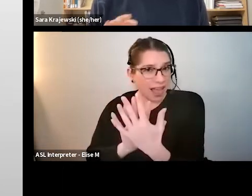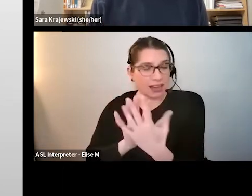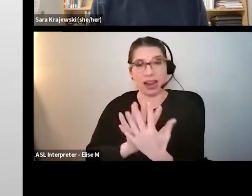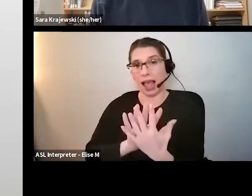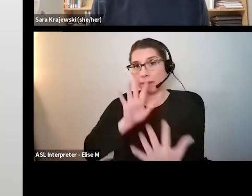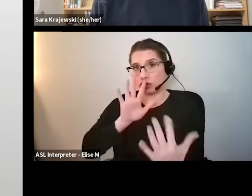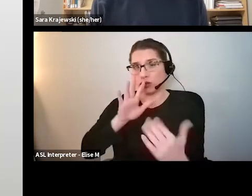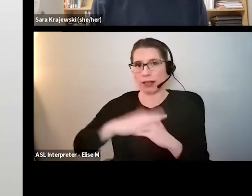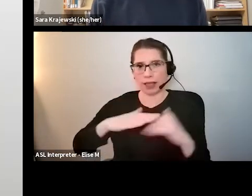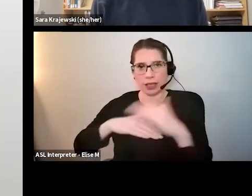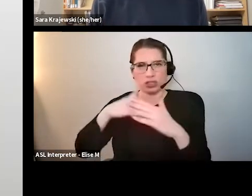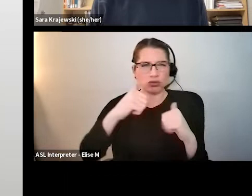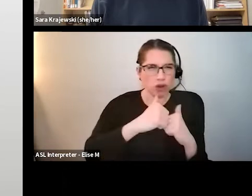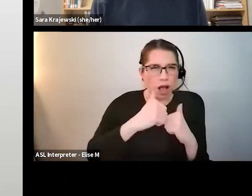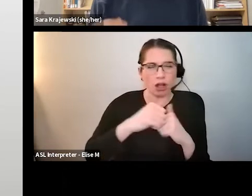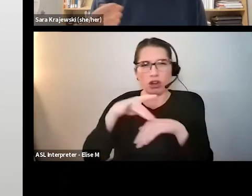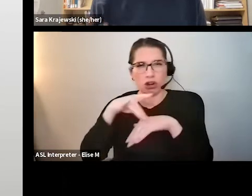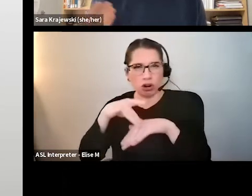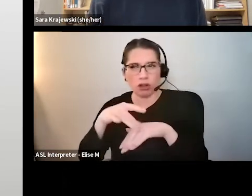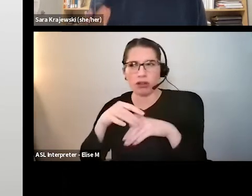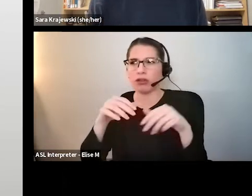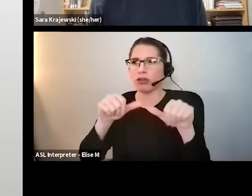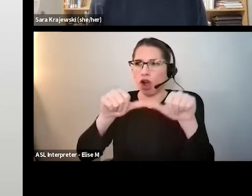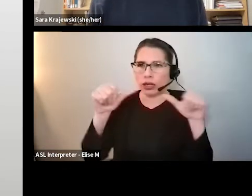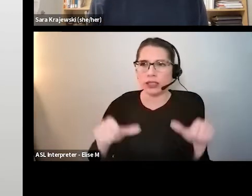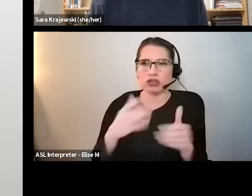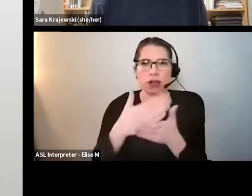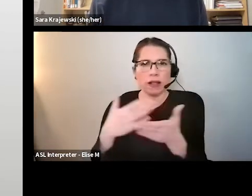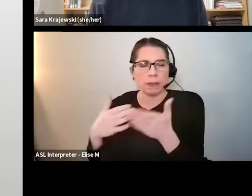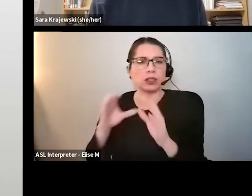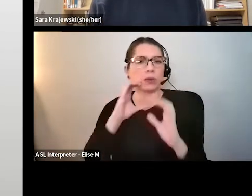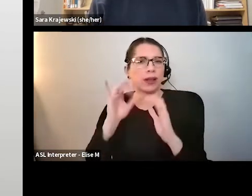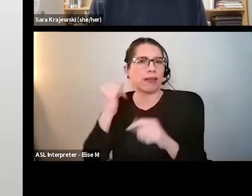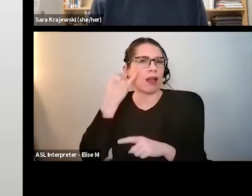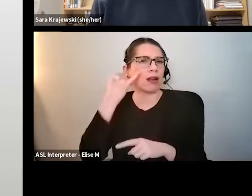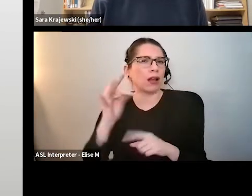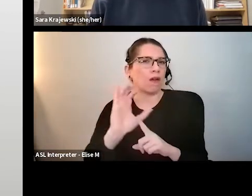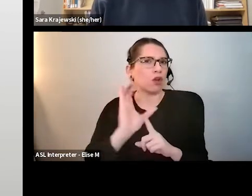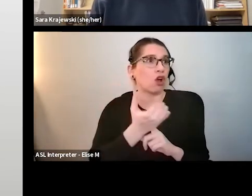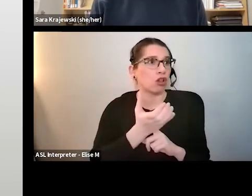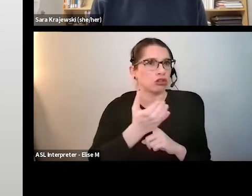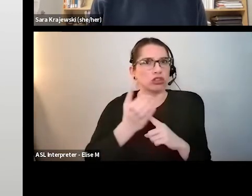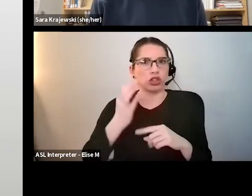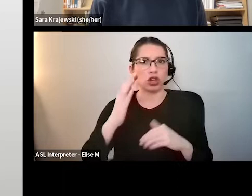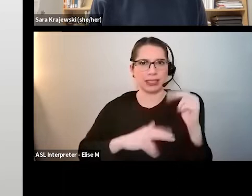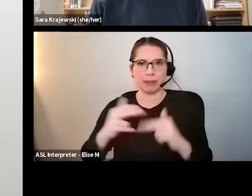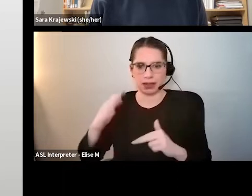rock, earth, and architectural elements communicate this idea of cultures being built one upon the